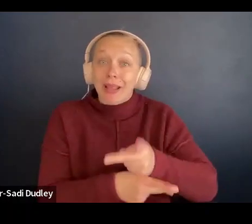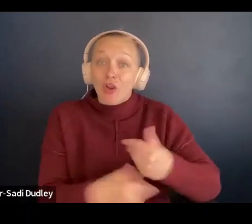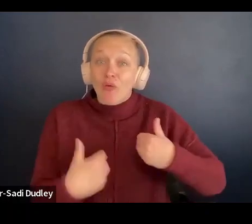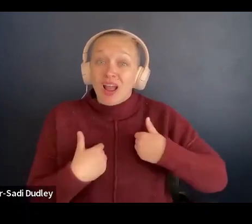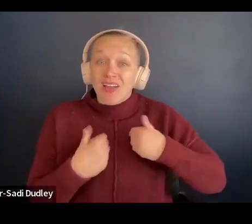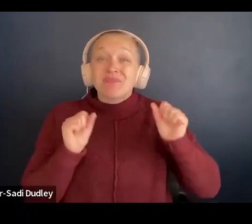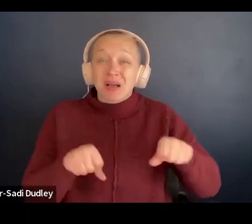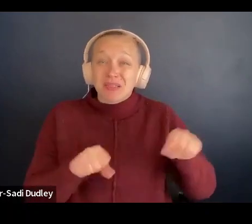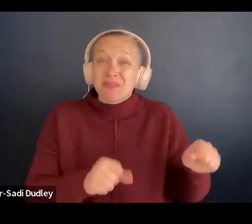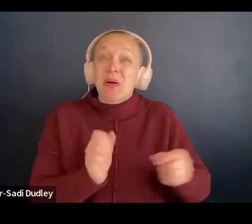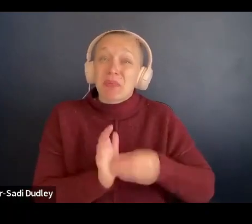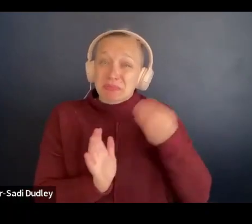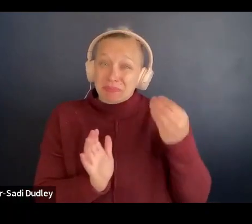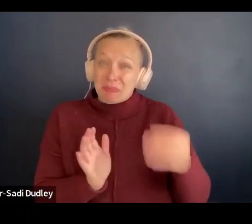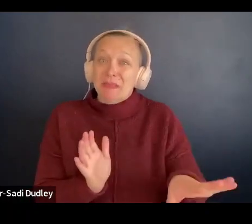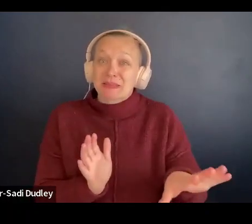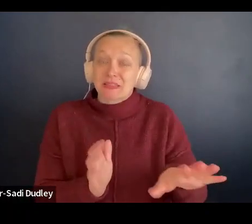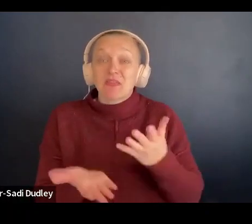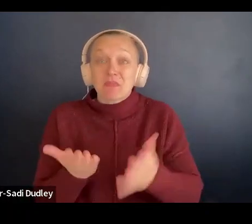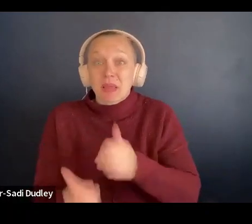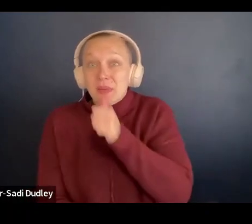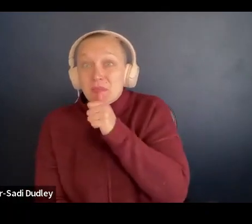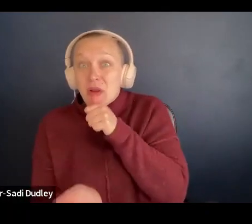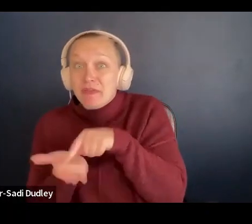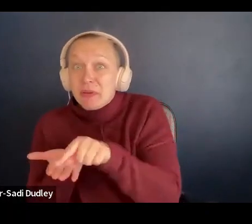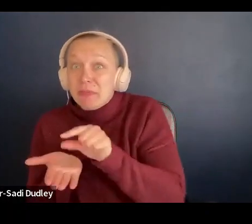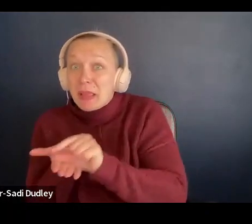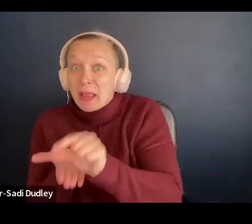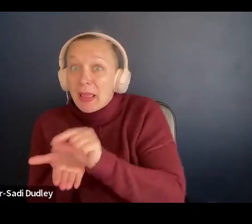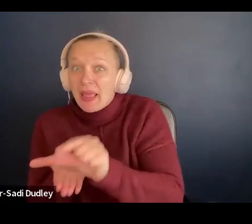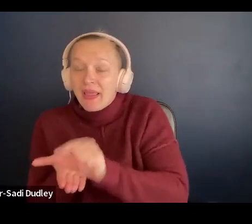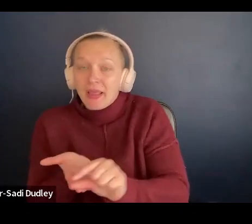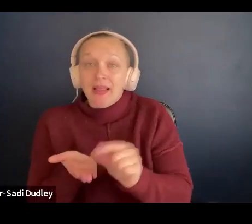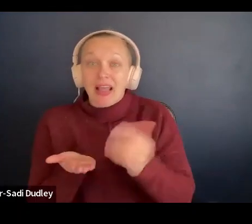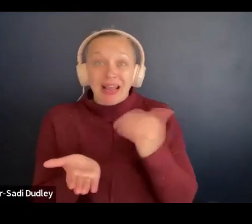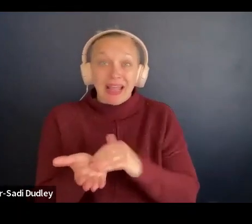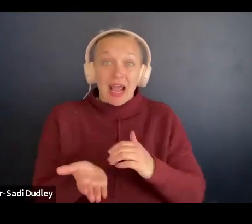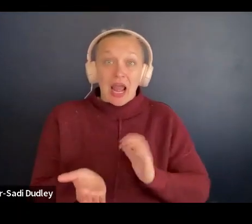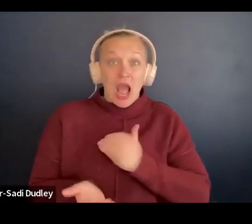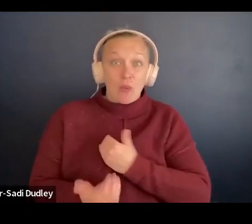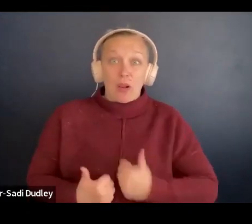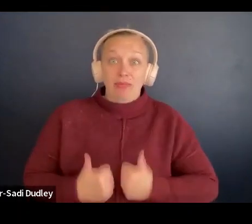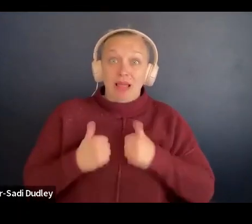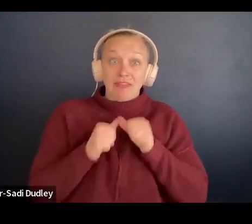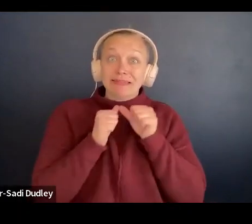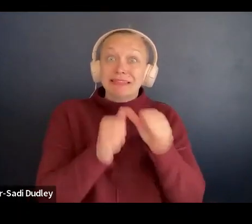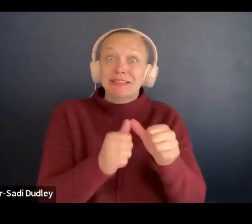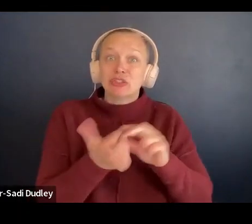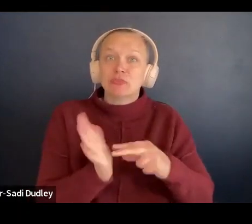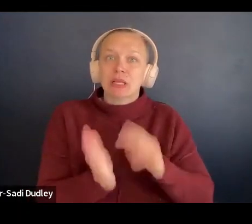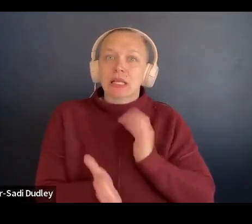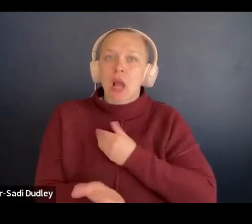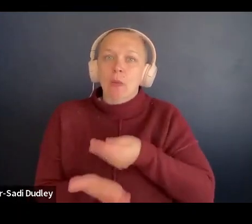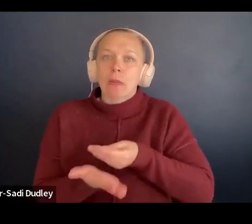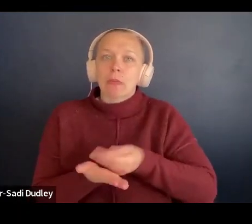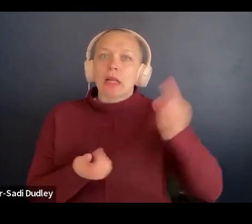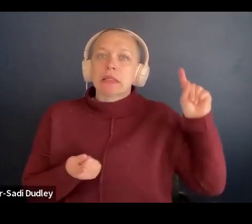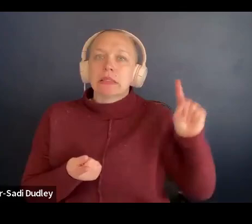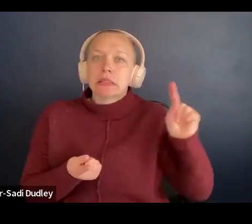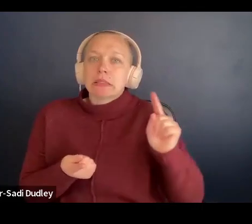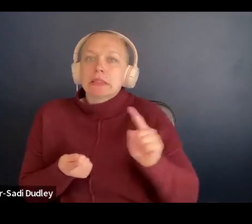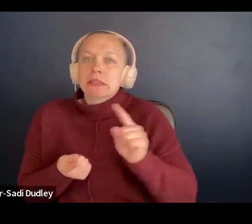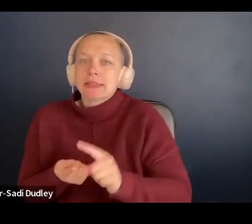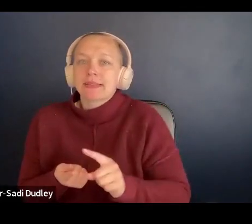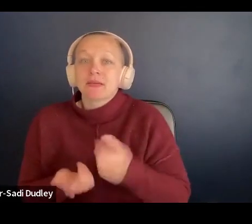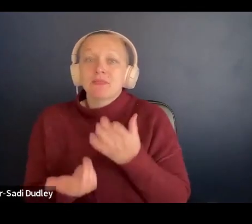we go on and on, our money dwindles, right? So when you look at filing for county assistance to help